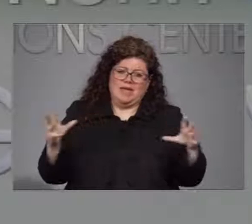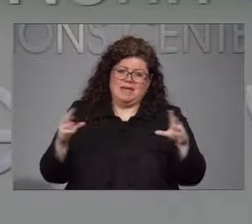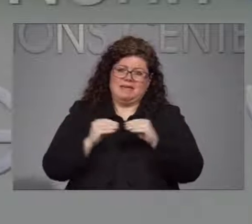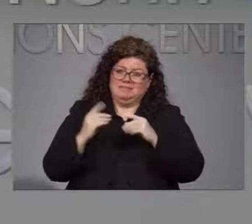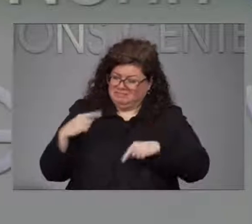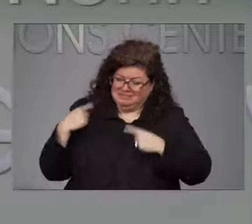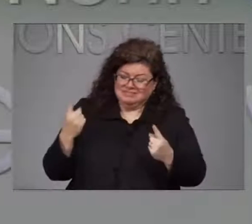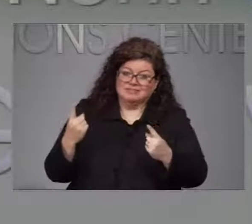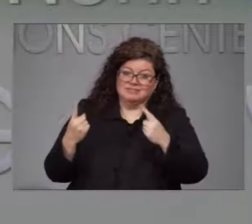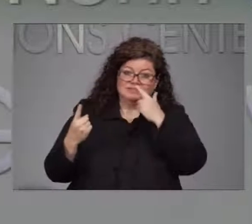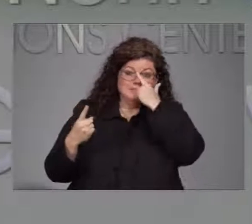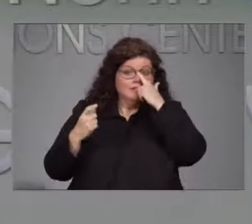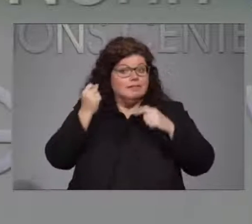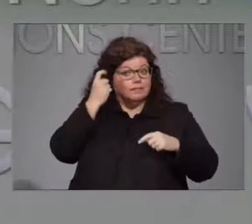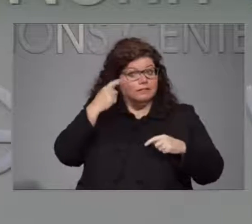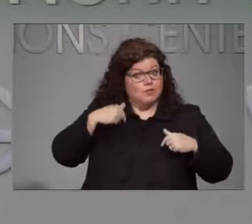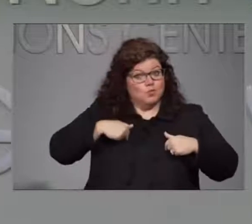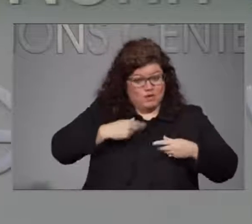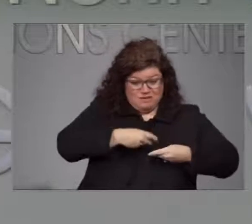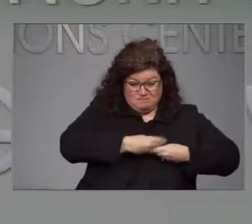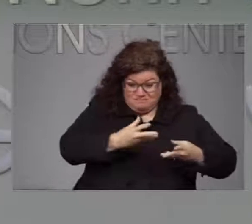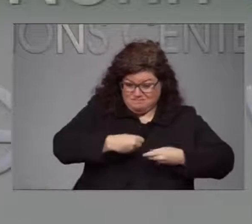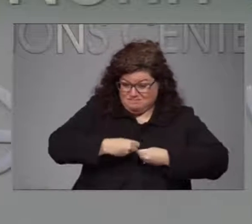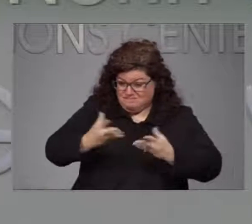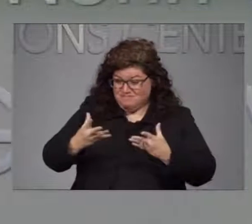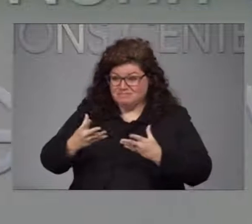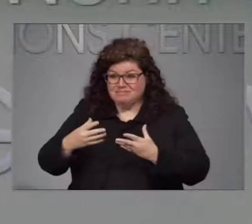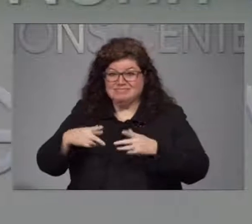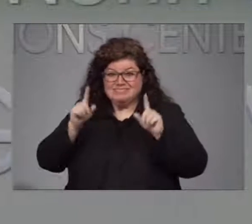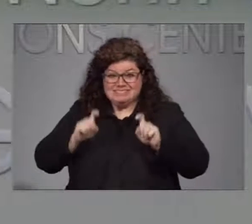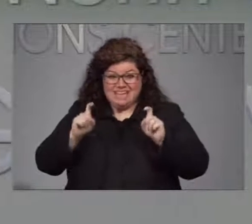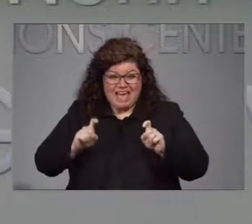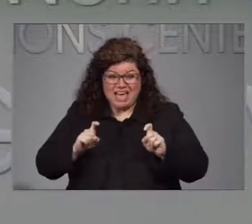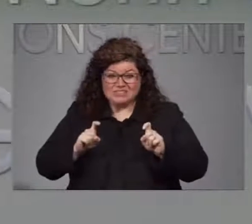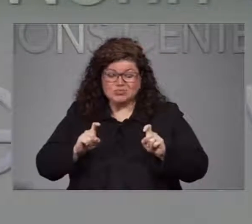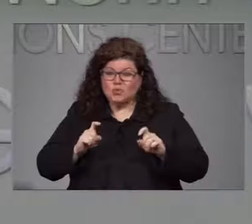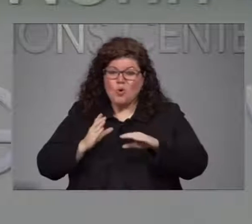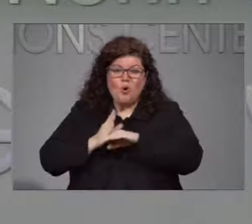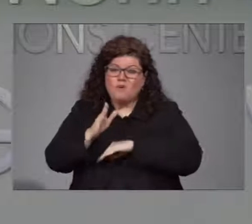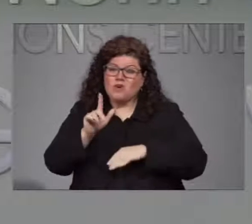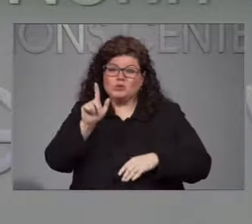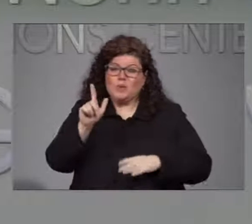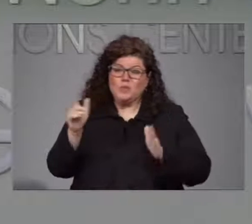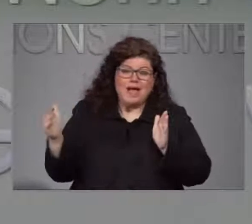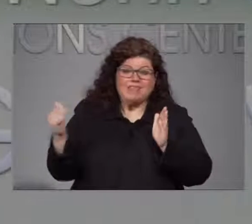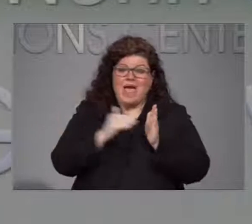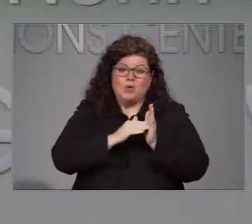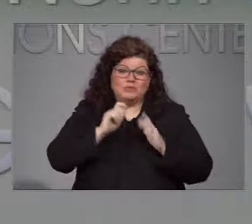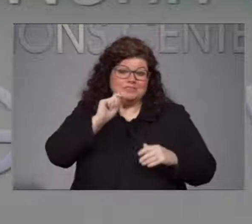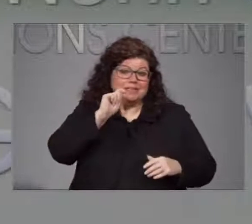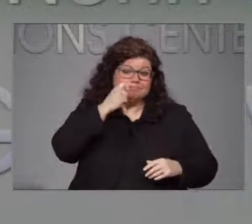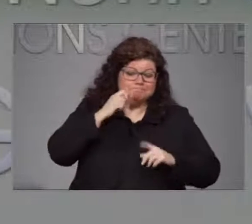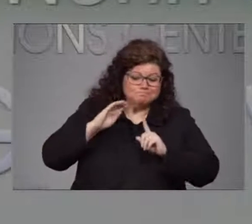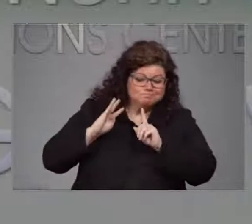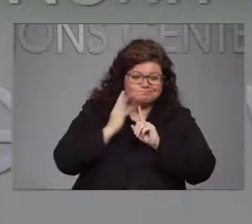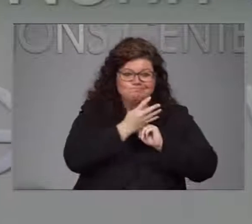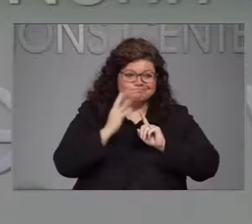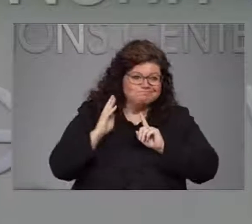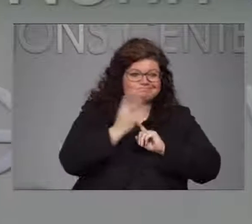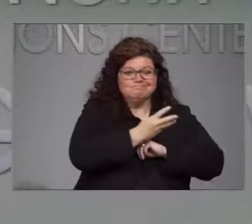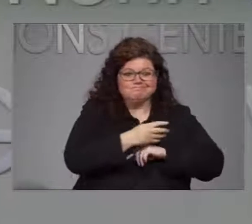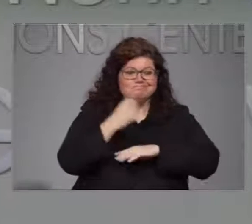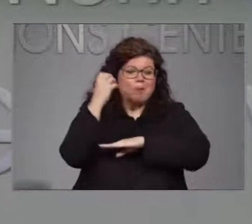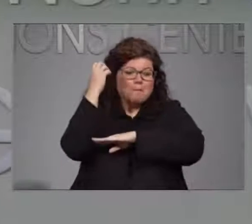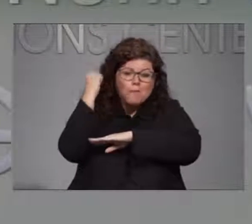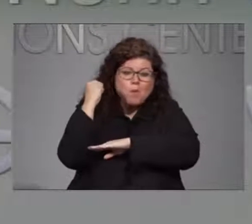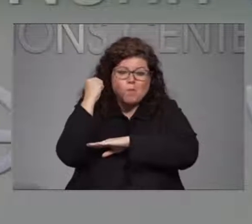day of testing that we have had, with over 21,000 tests reported. But the high number of new cases is not just related to